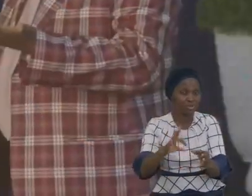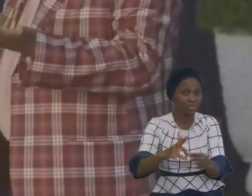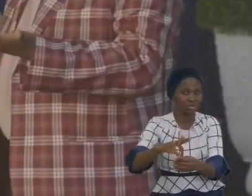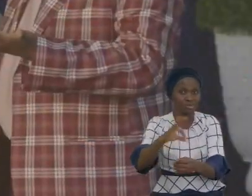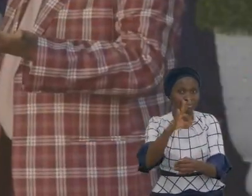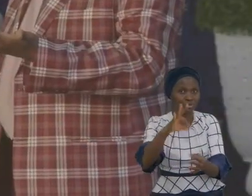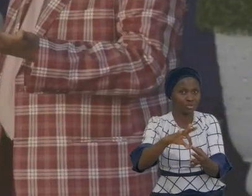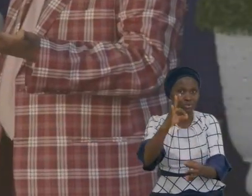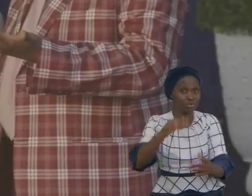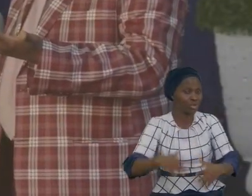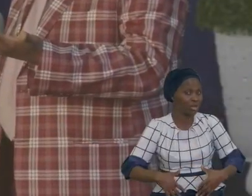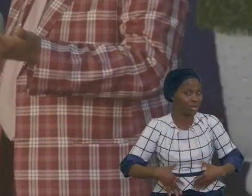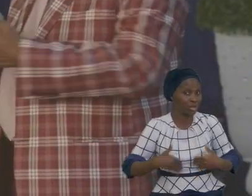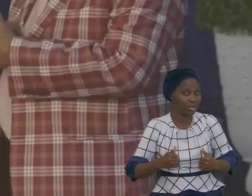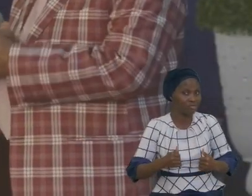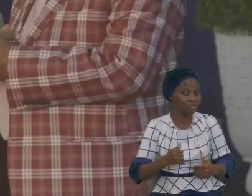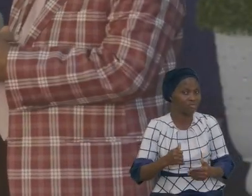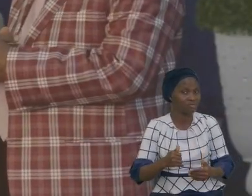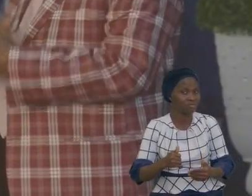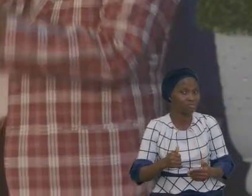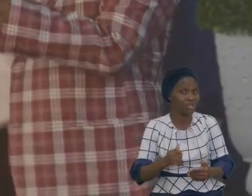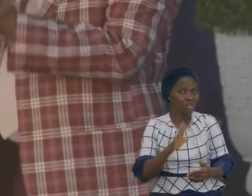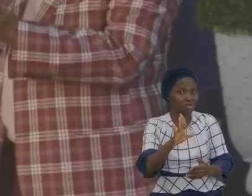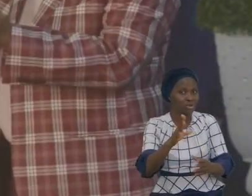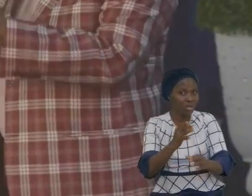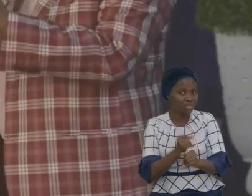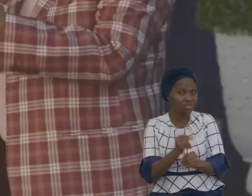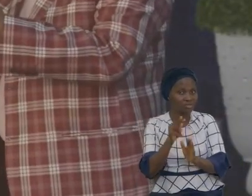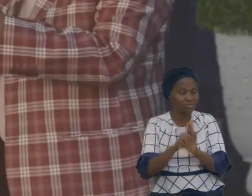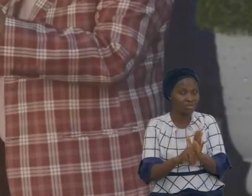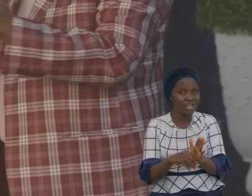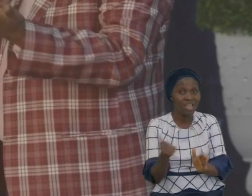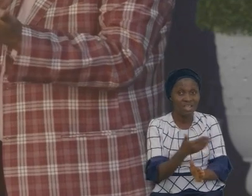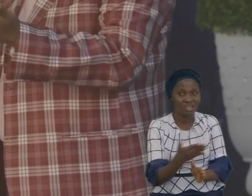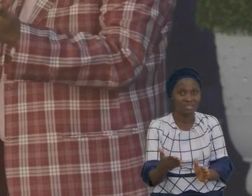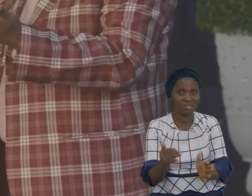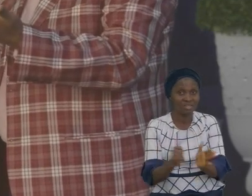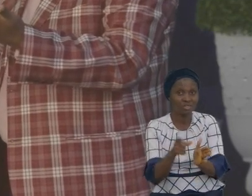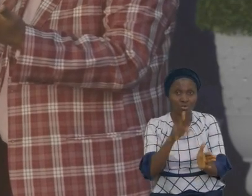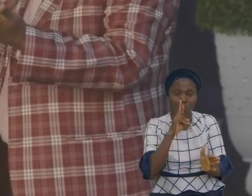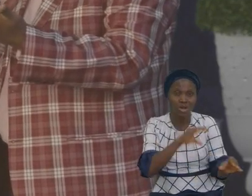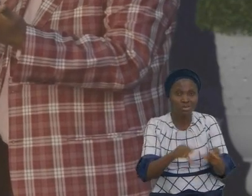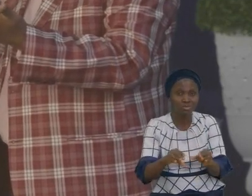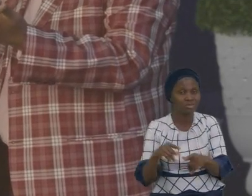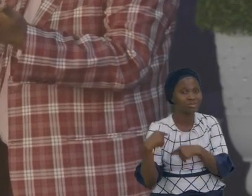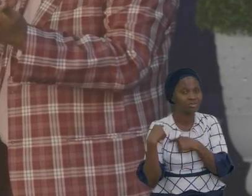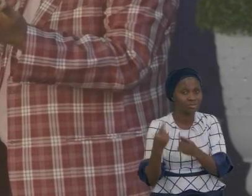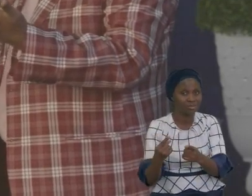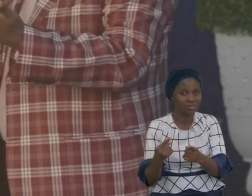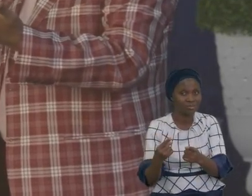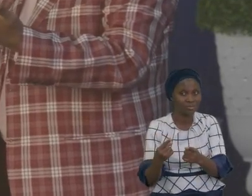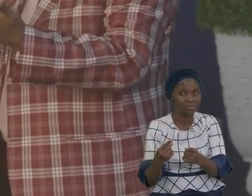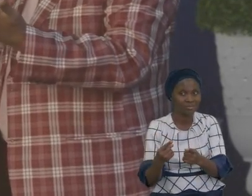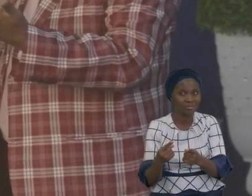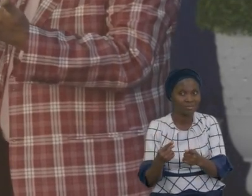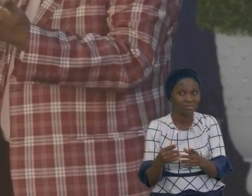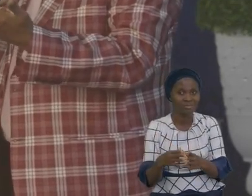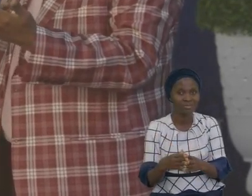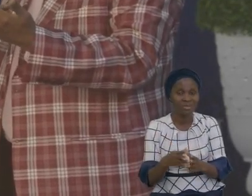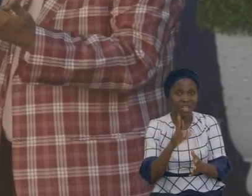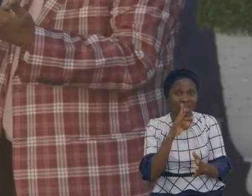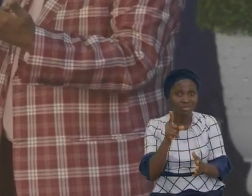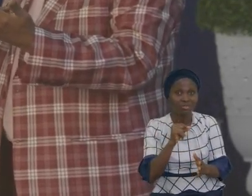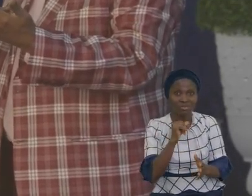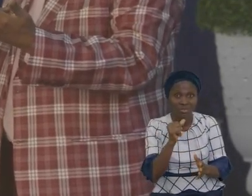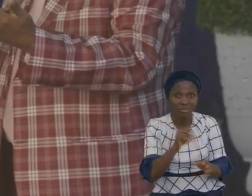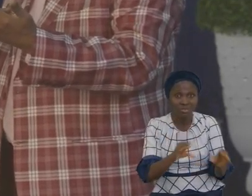anything you have been doing? Are you not doing the same thing? No progress. Are you not praying the same prayer?